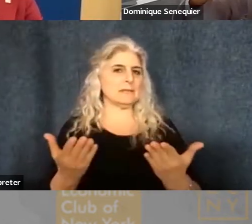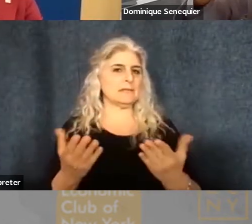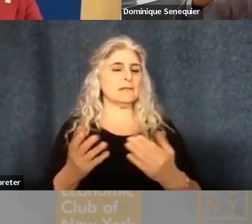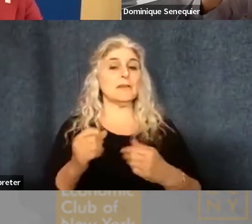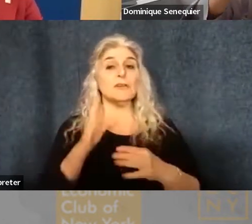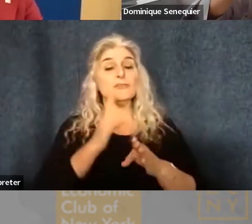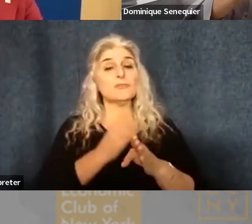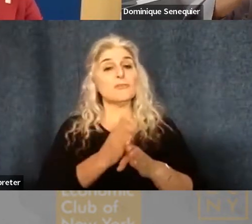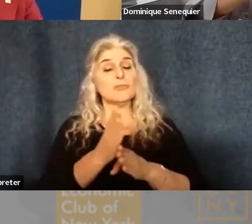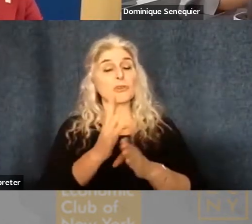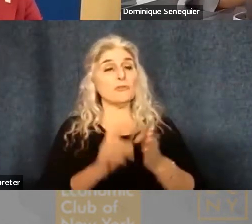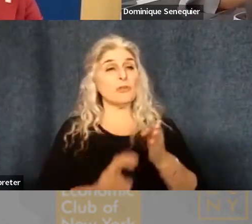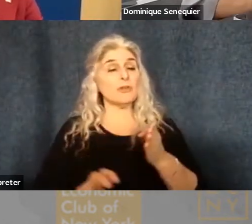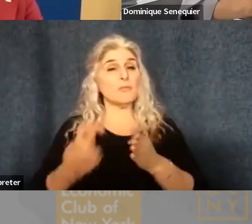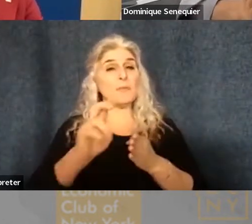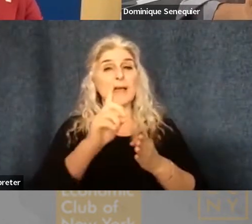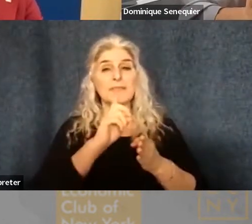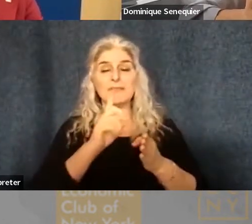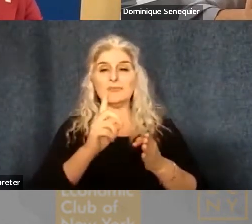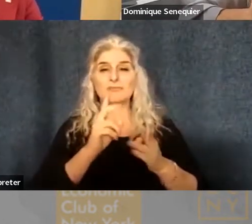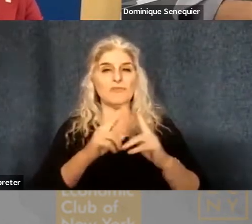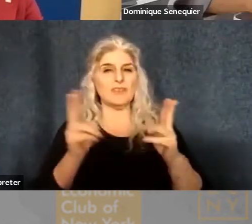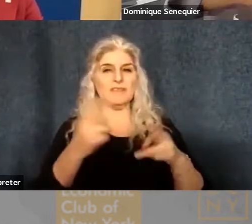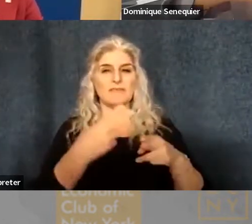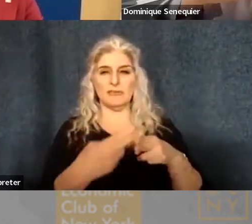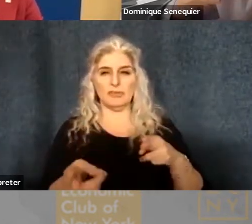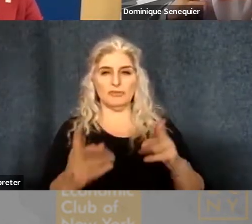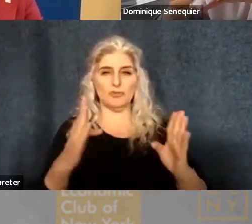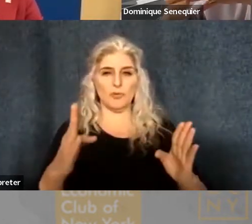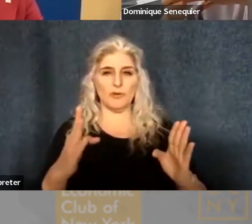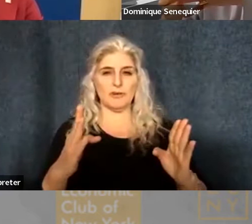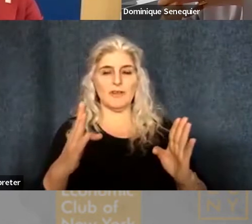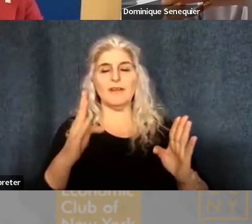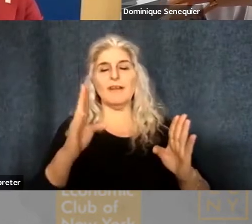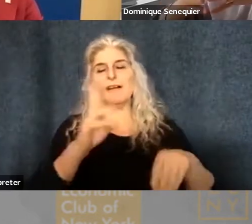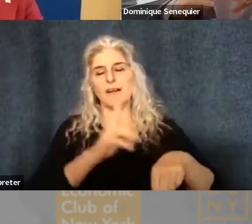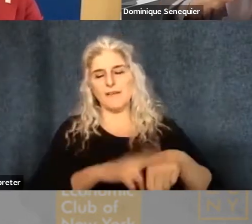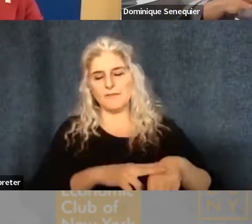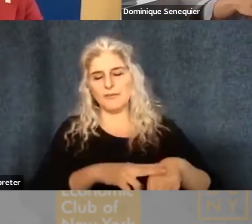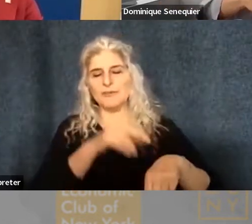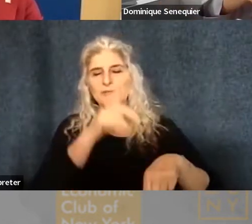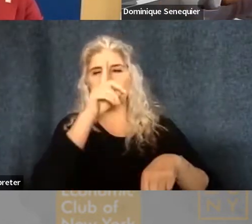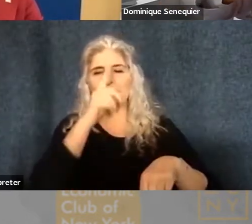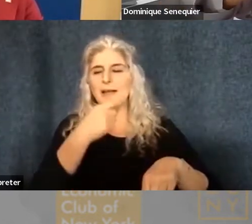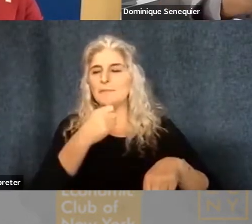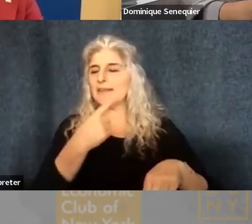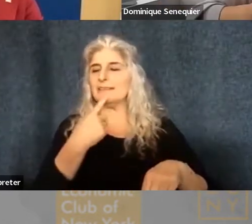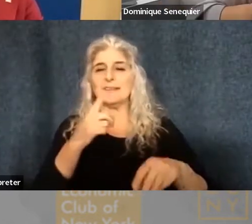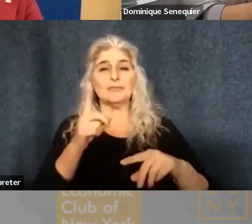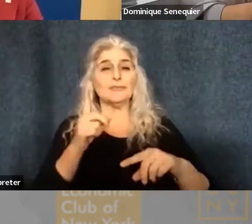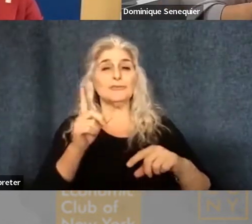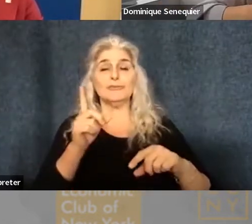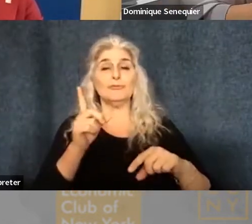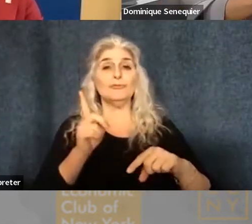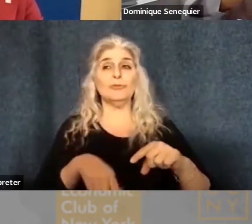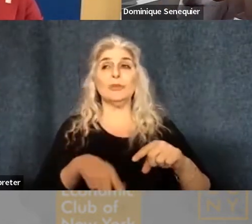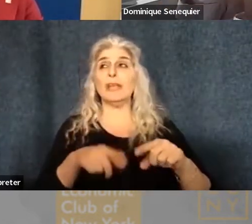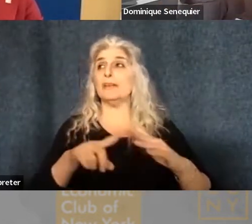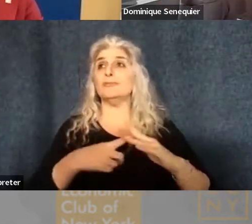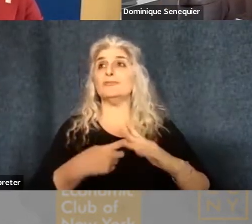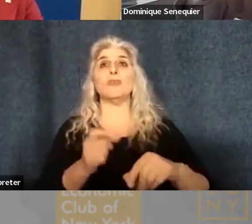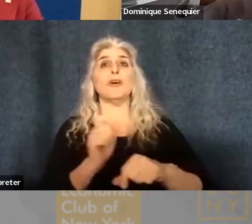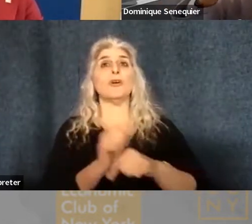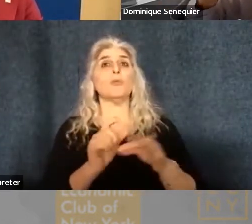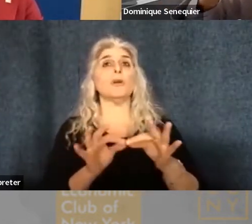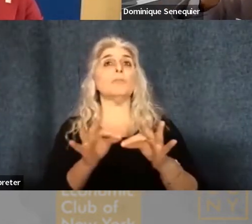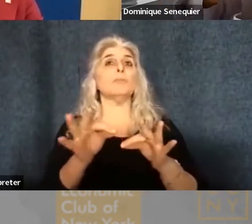quite short. I'm not telling you that you cannot embrace this career later, but if you come early